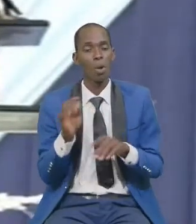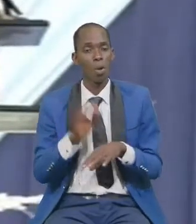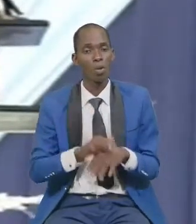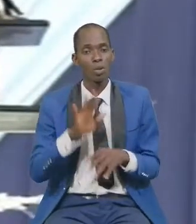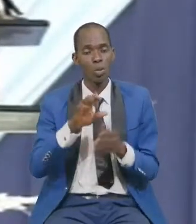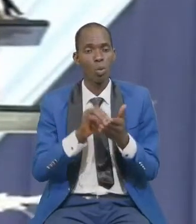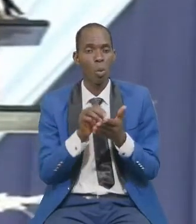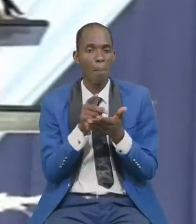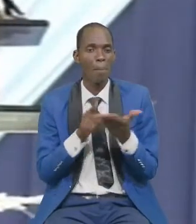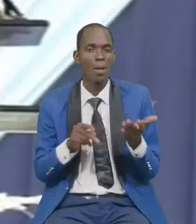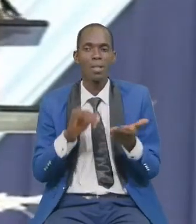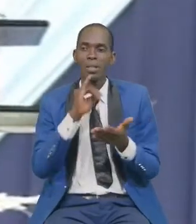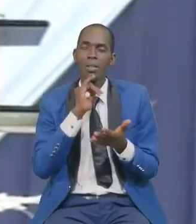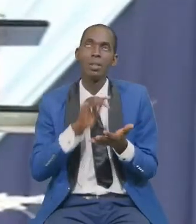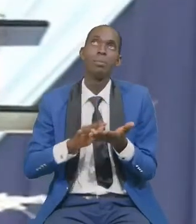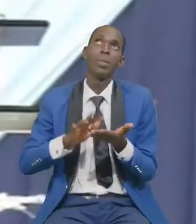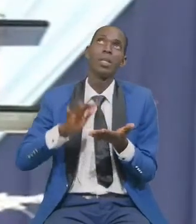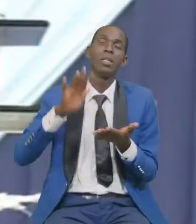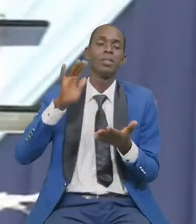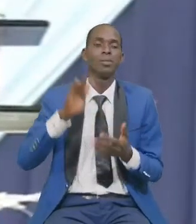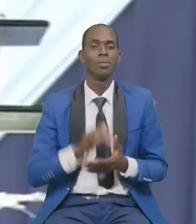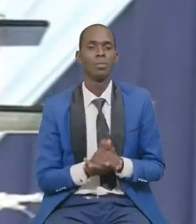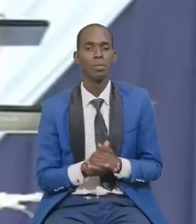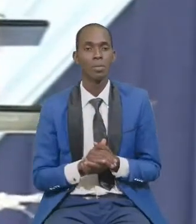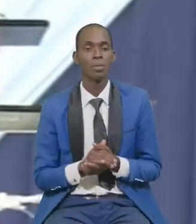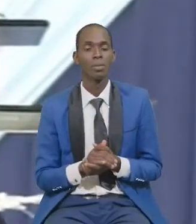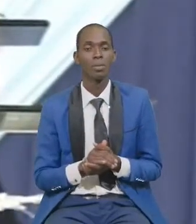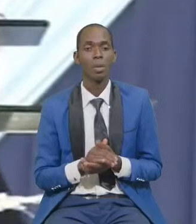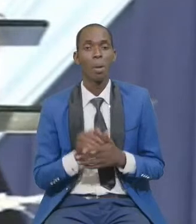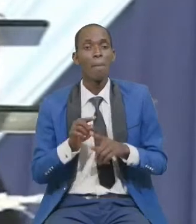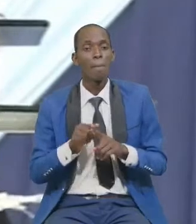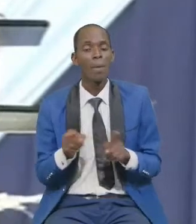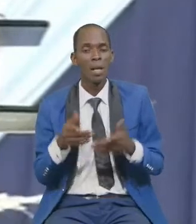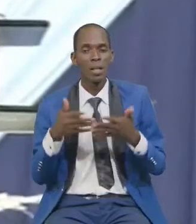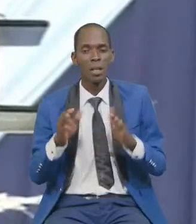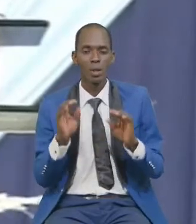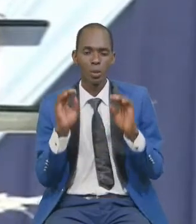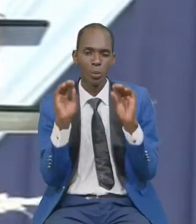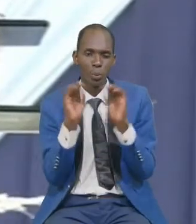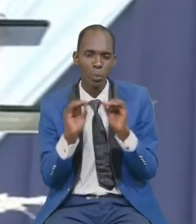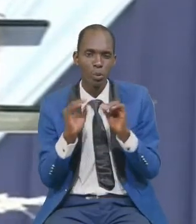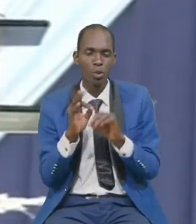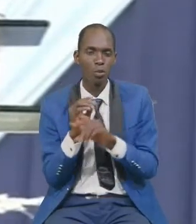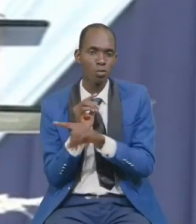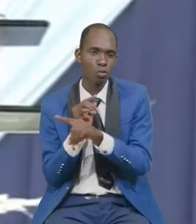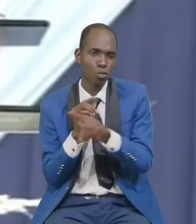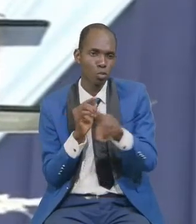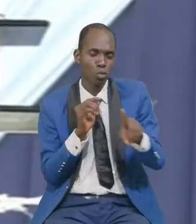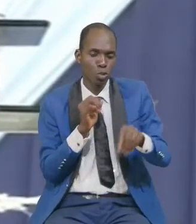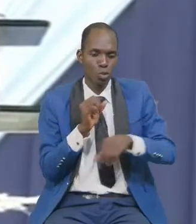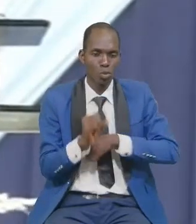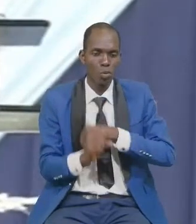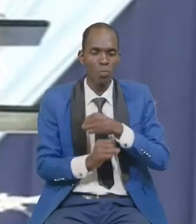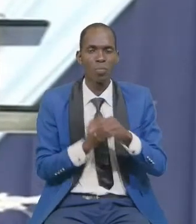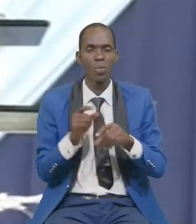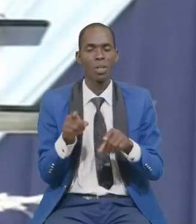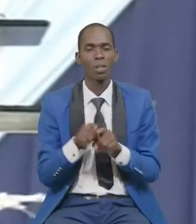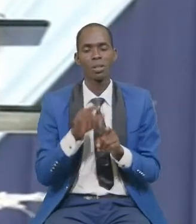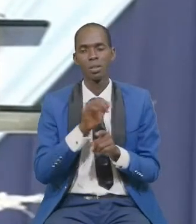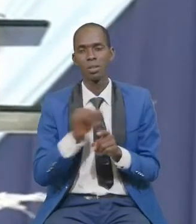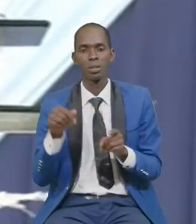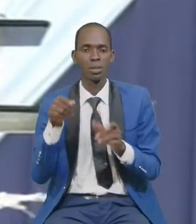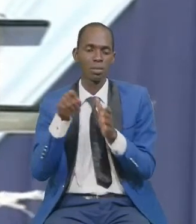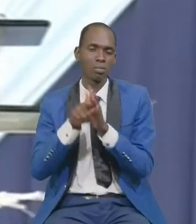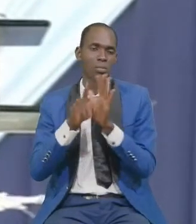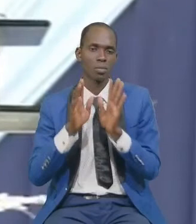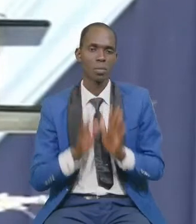part is glorified. But let none of you suffer as a murderer, or